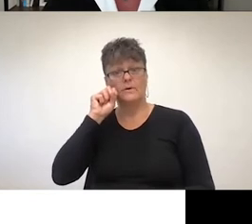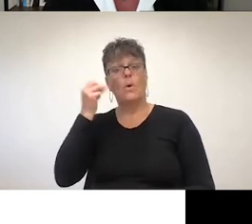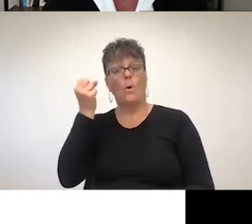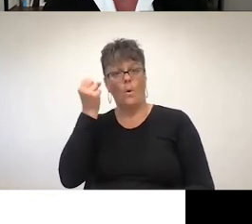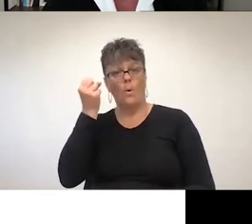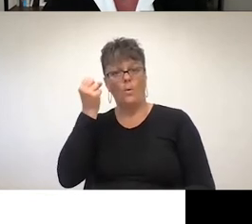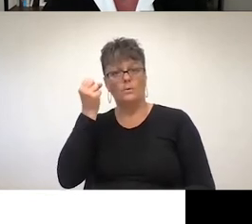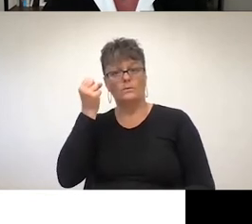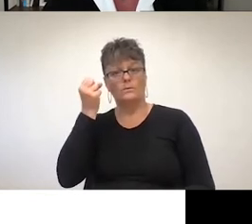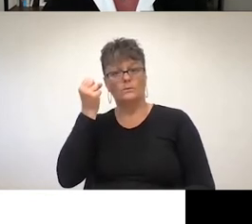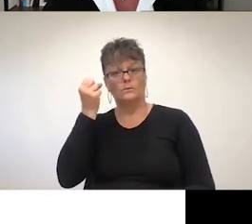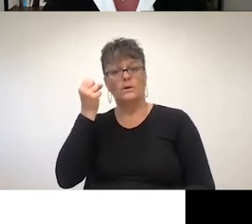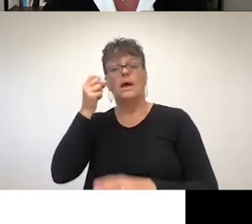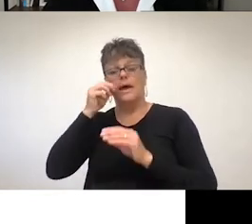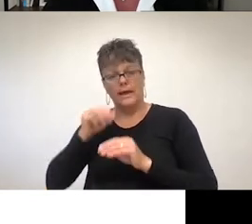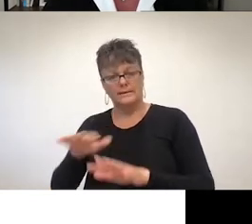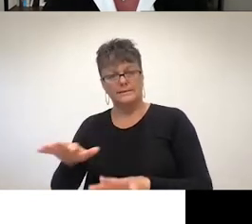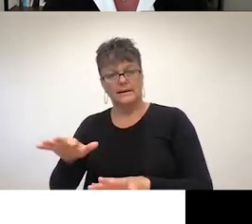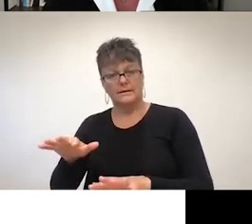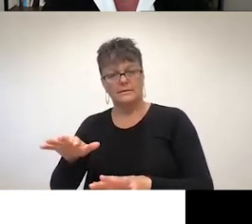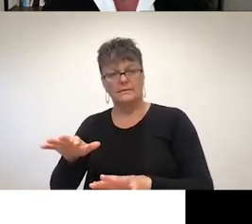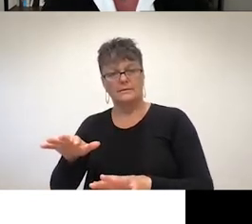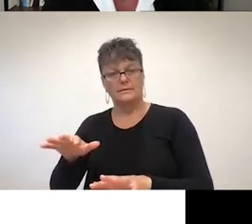take just a moment to do this myself.